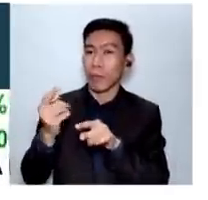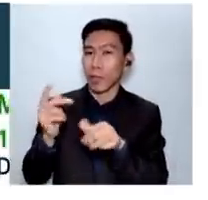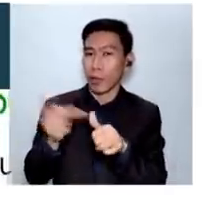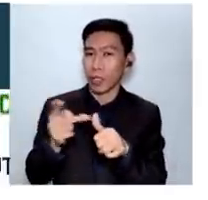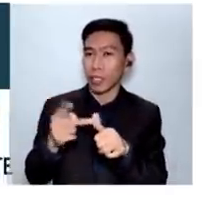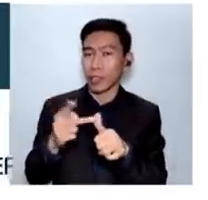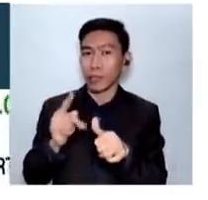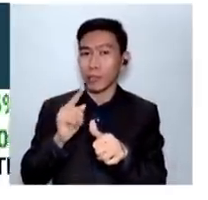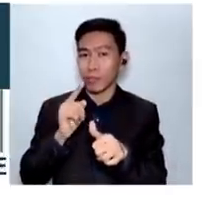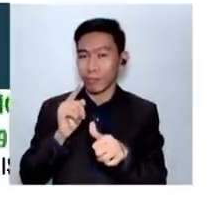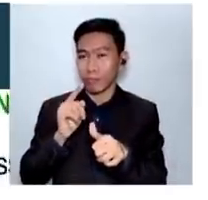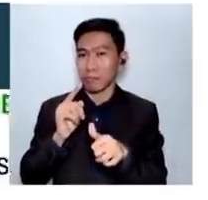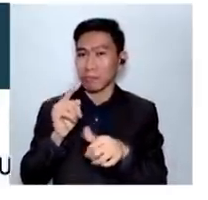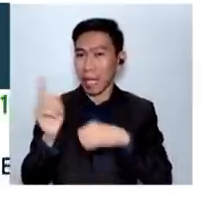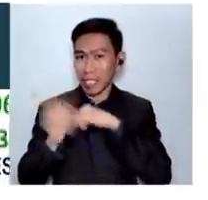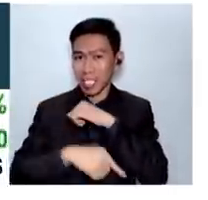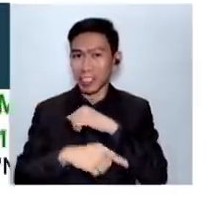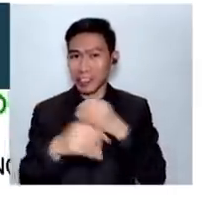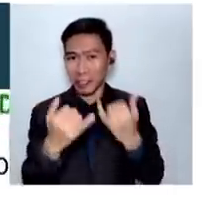Yes,